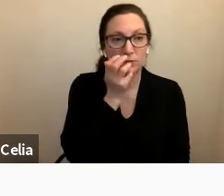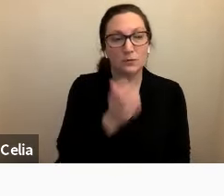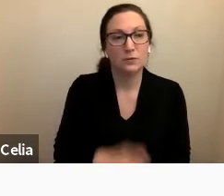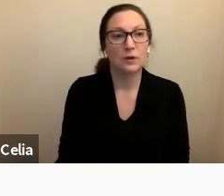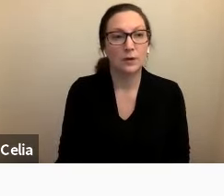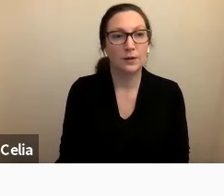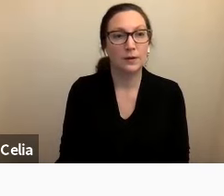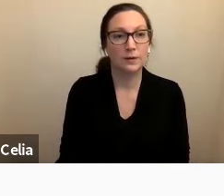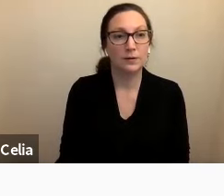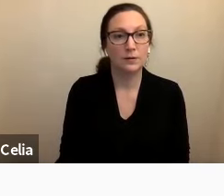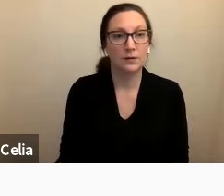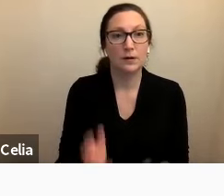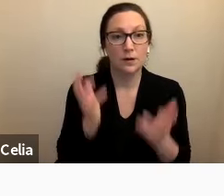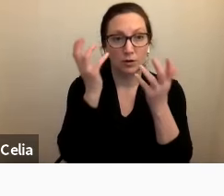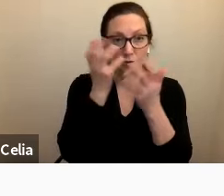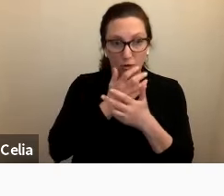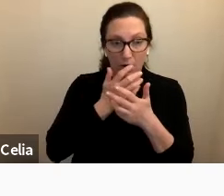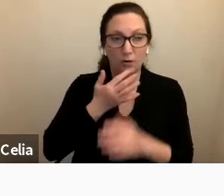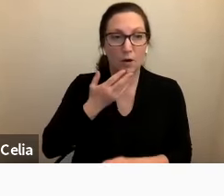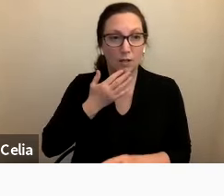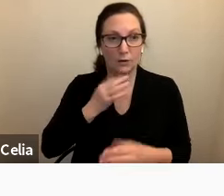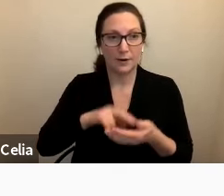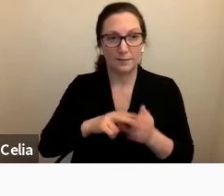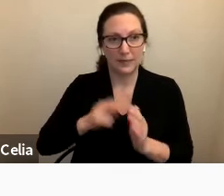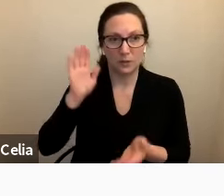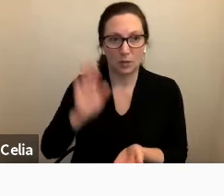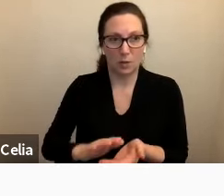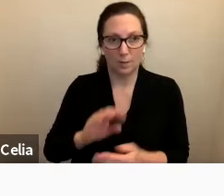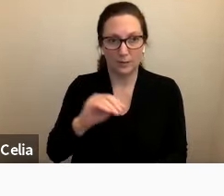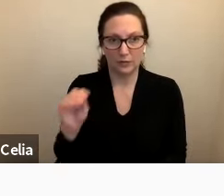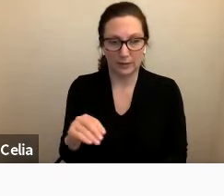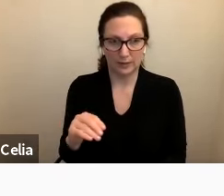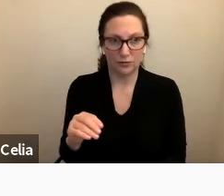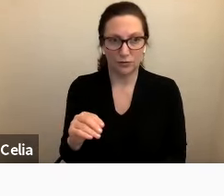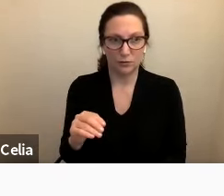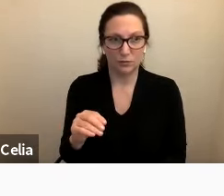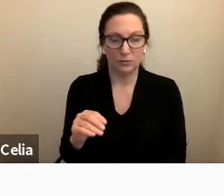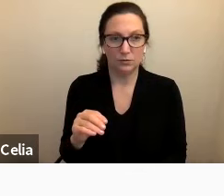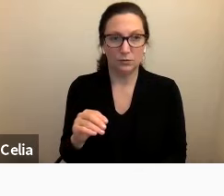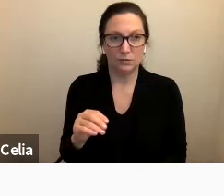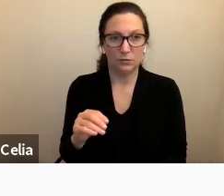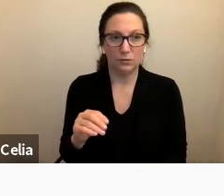And so this one, the darker colors are the lower percentages. Oh, I see.